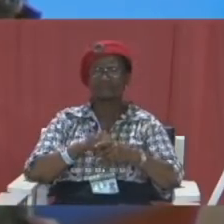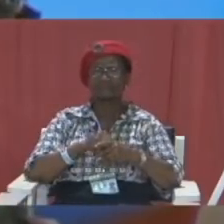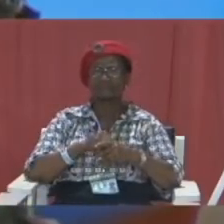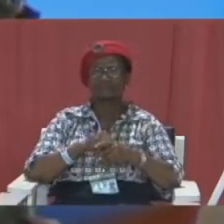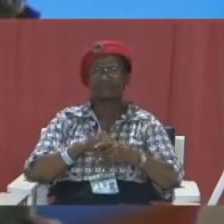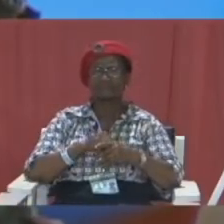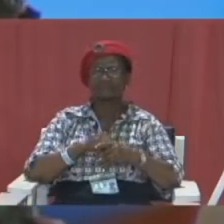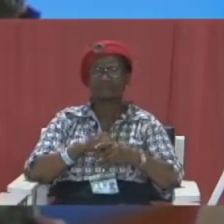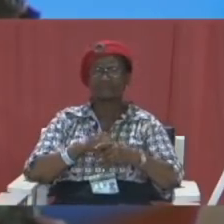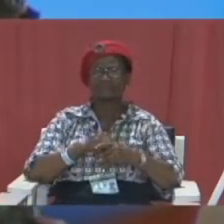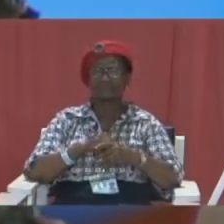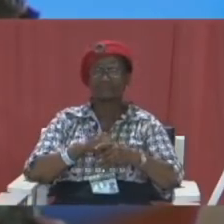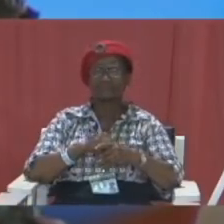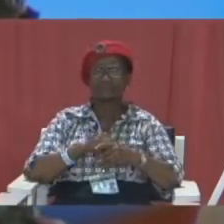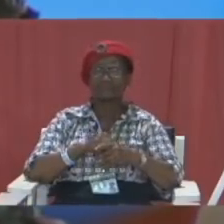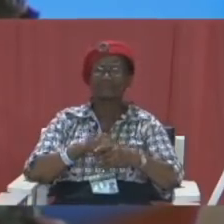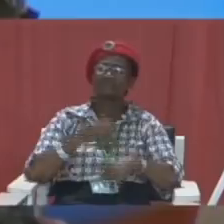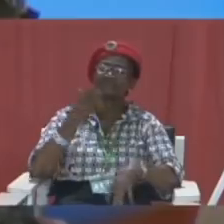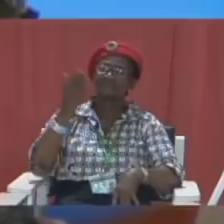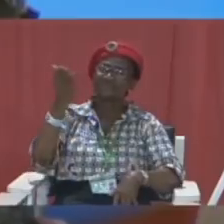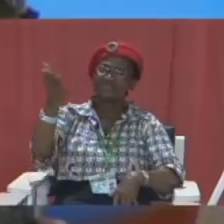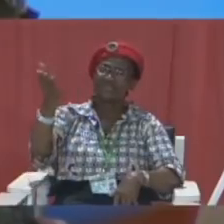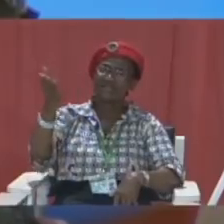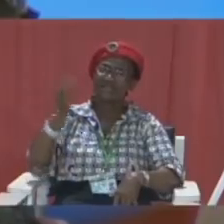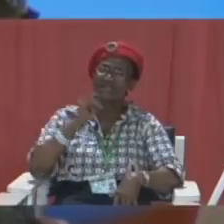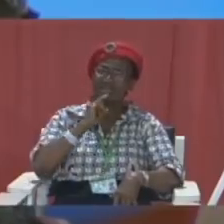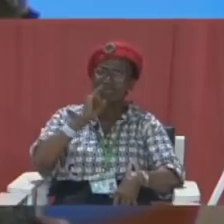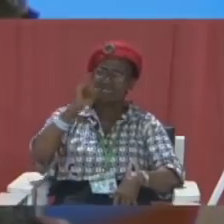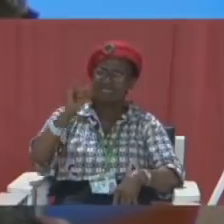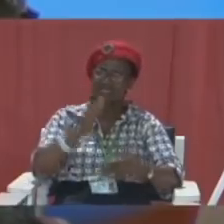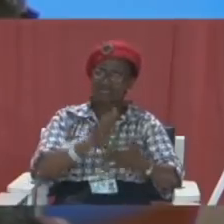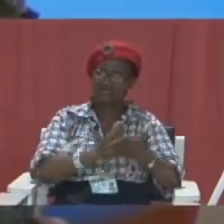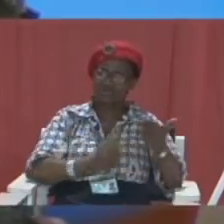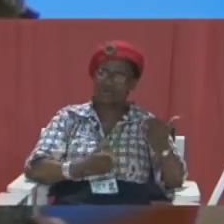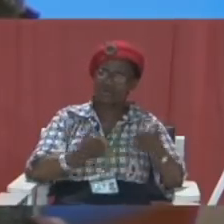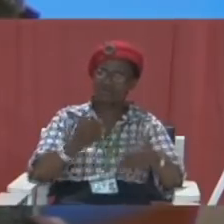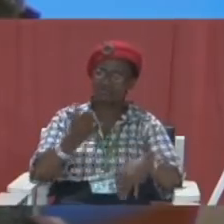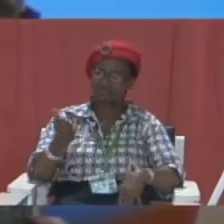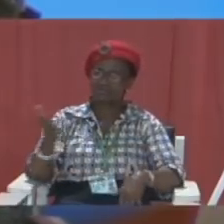And then there is something. Nkan tun wa nbe.